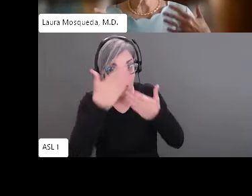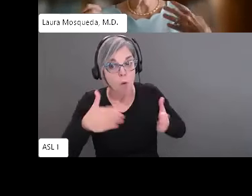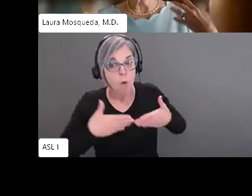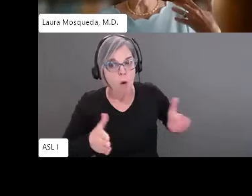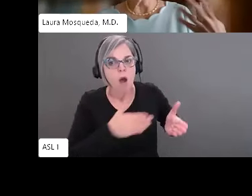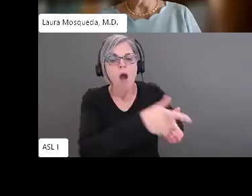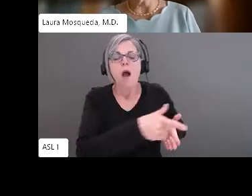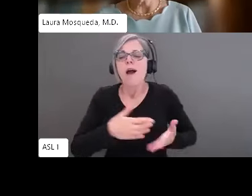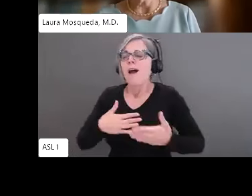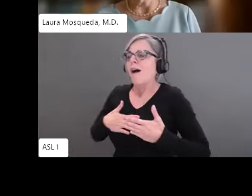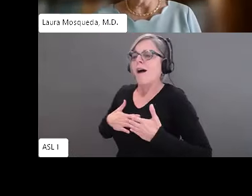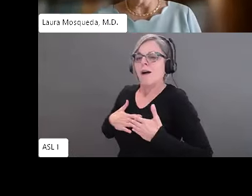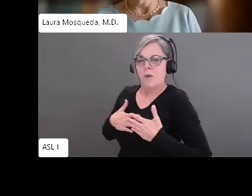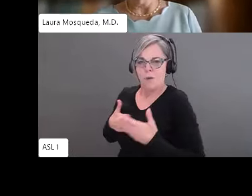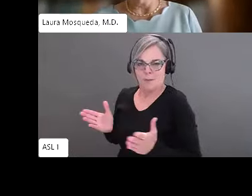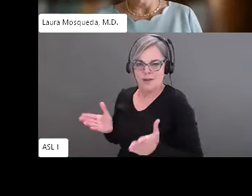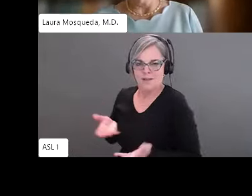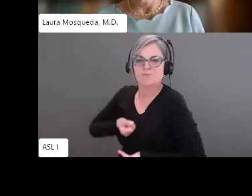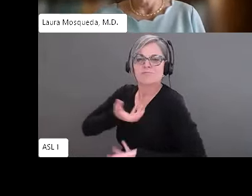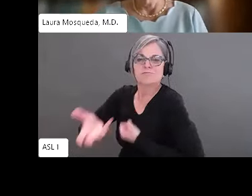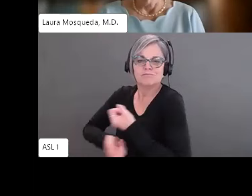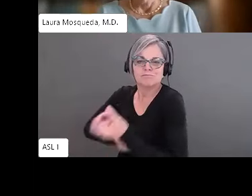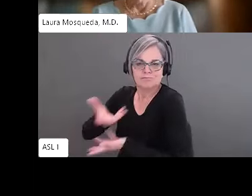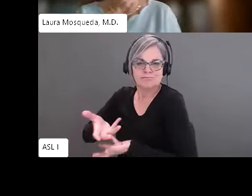We also have to ask the right questions.